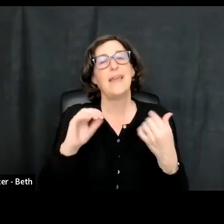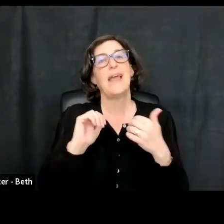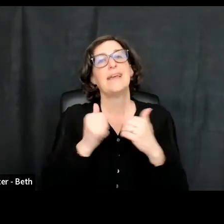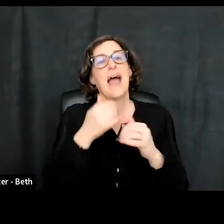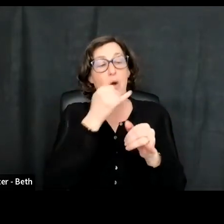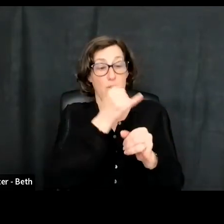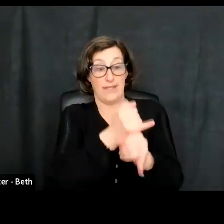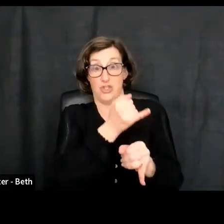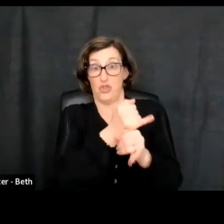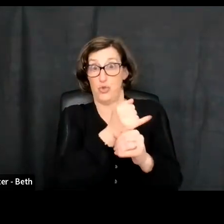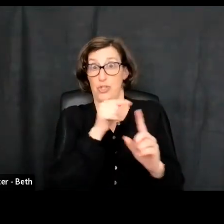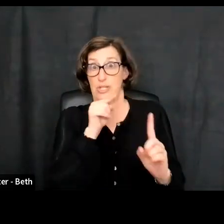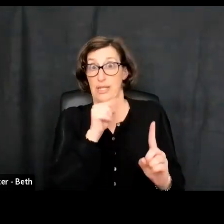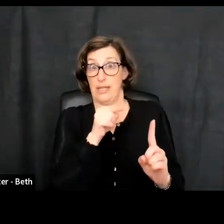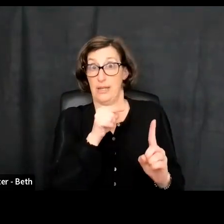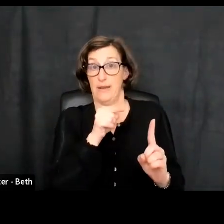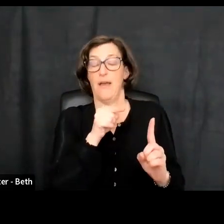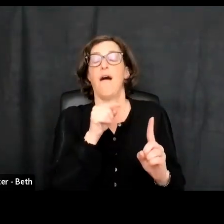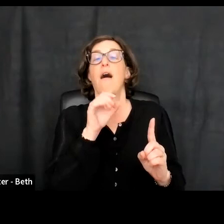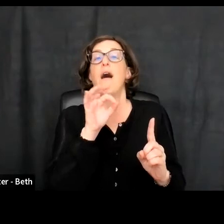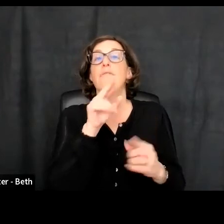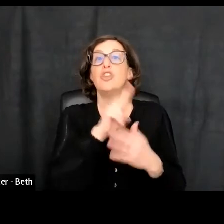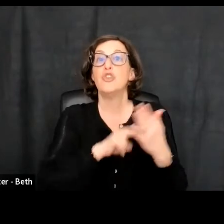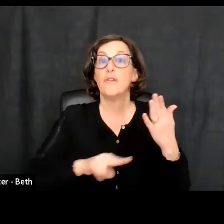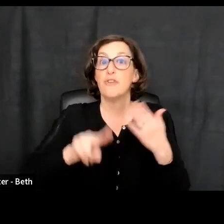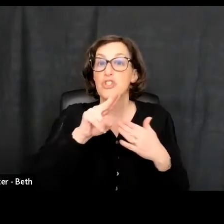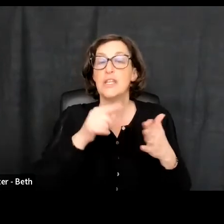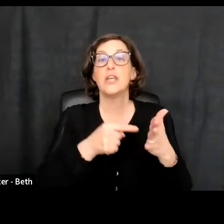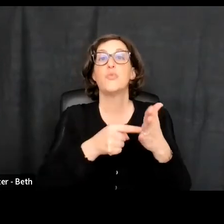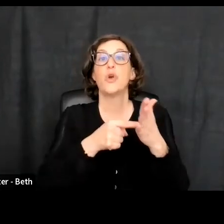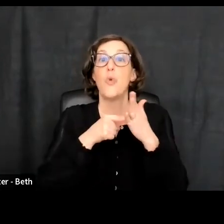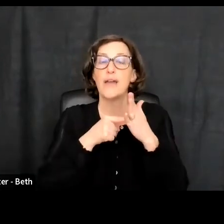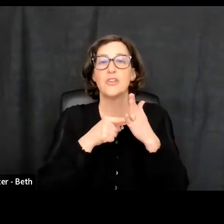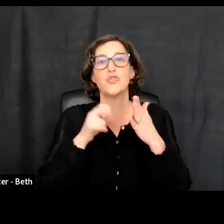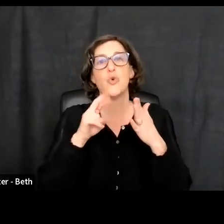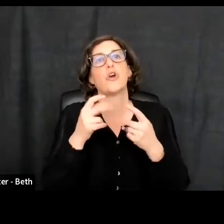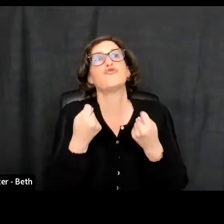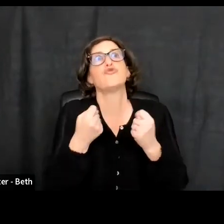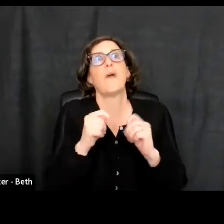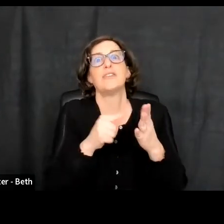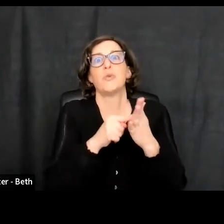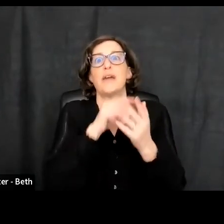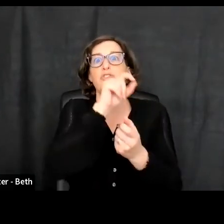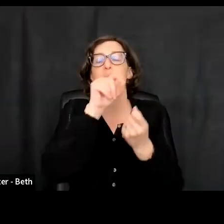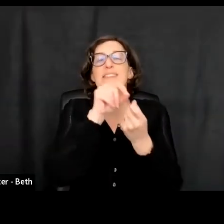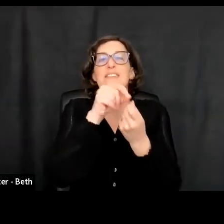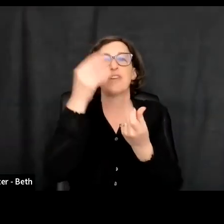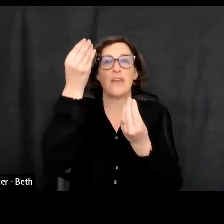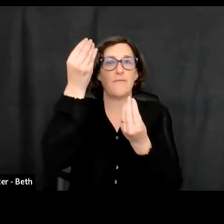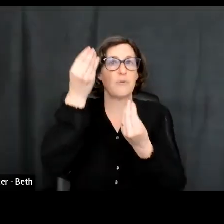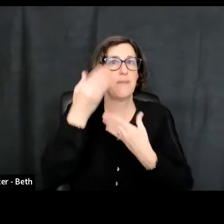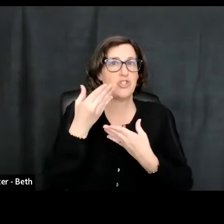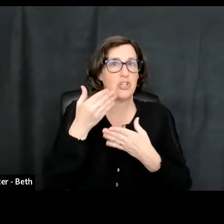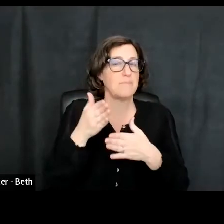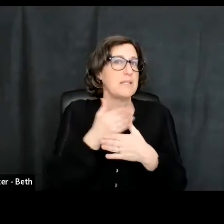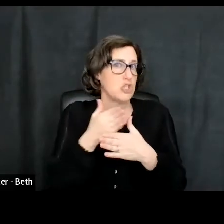institution of the university will require or try to require certain kinds of information to be